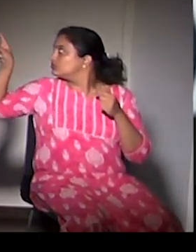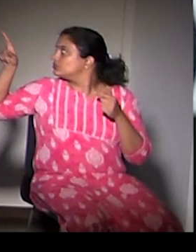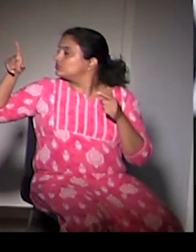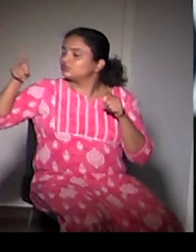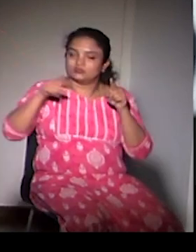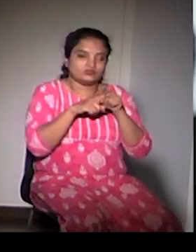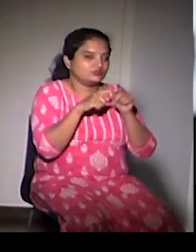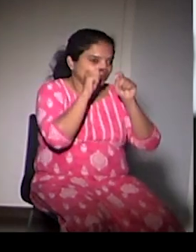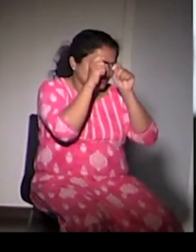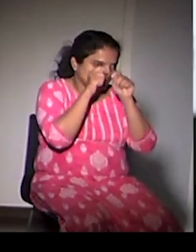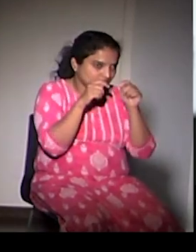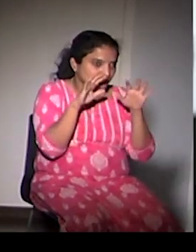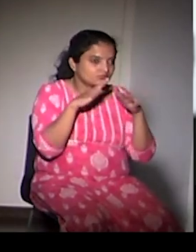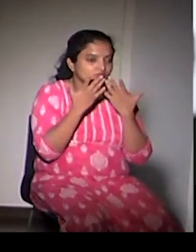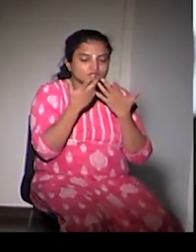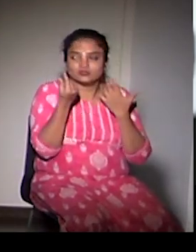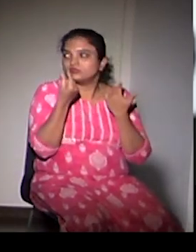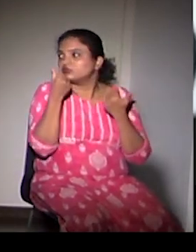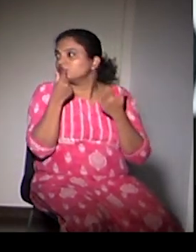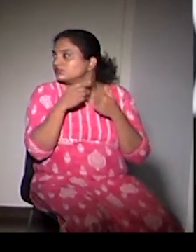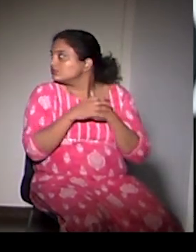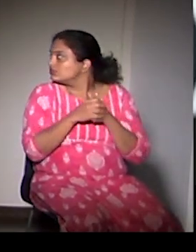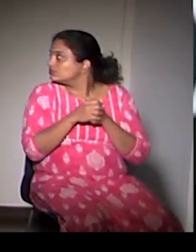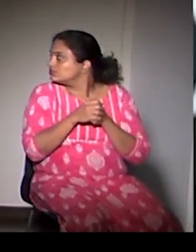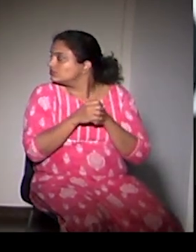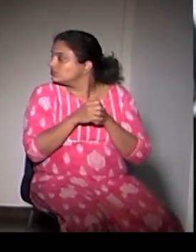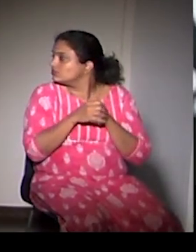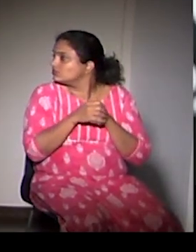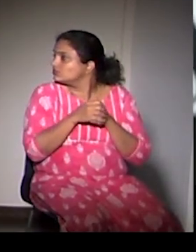architecture. So let's just go back.